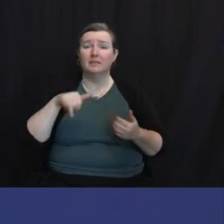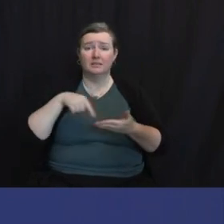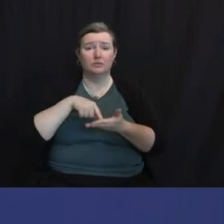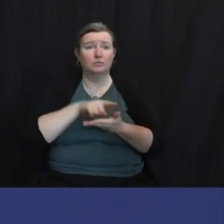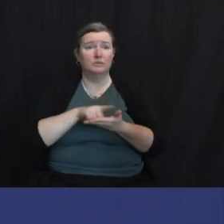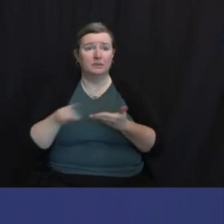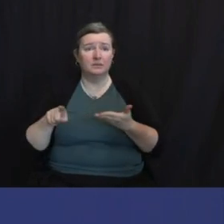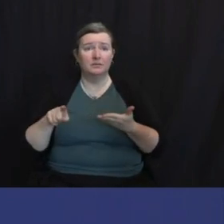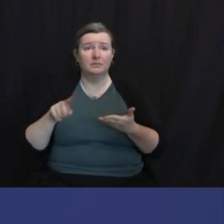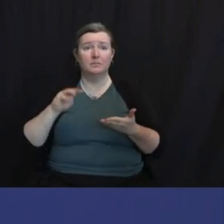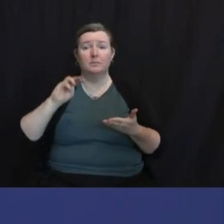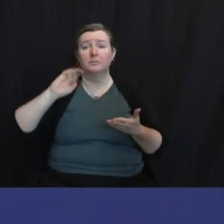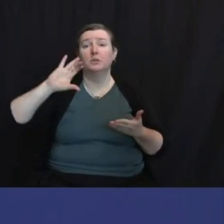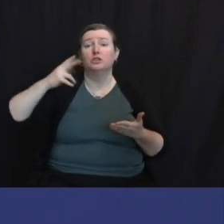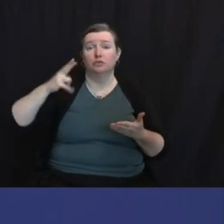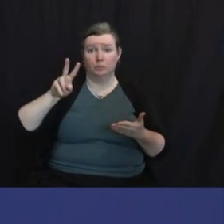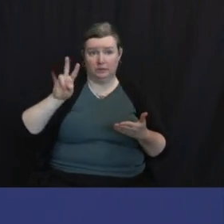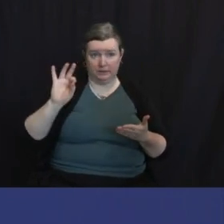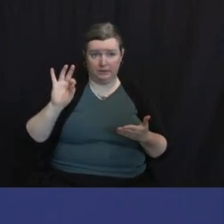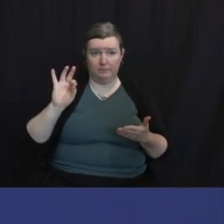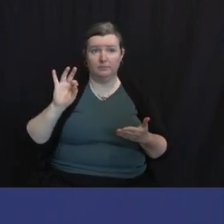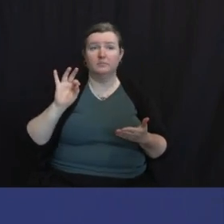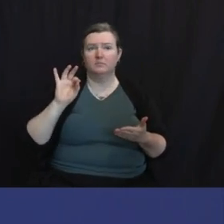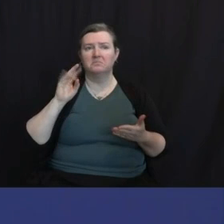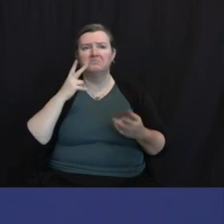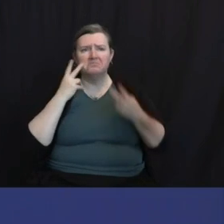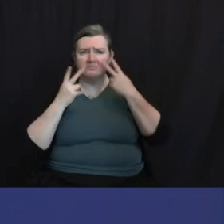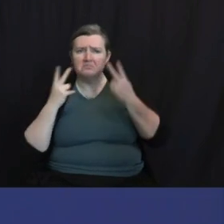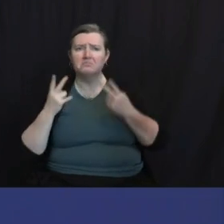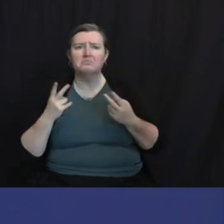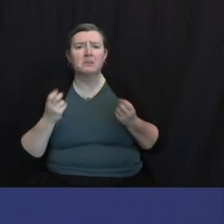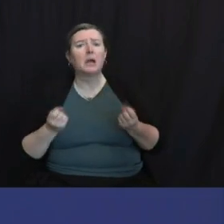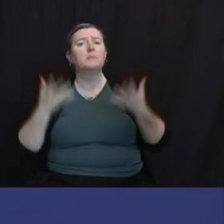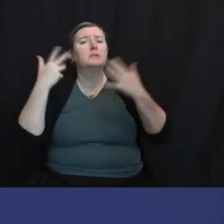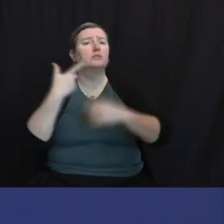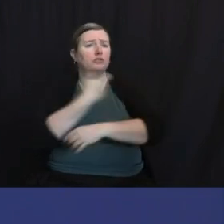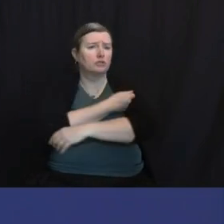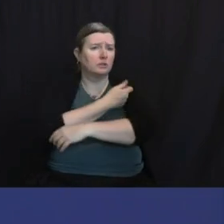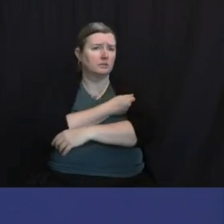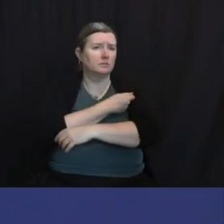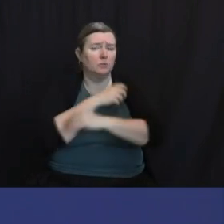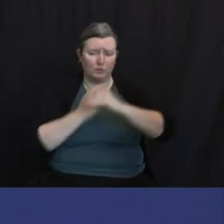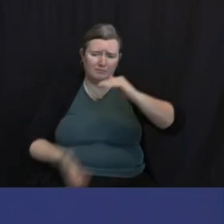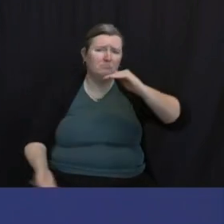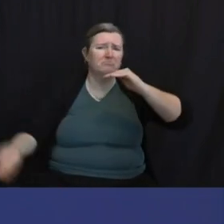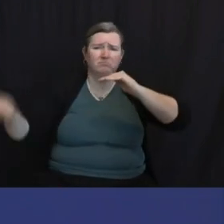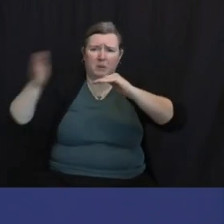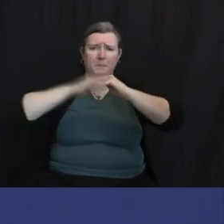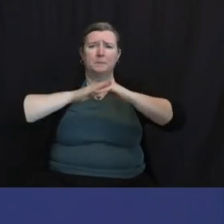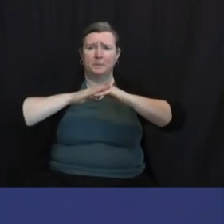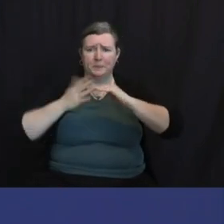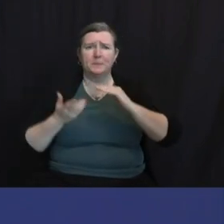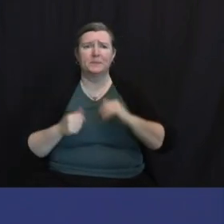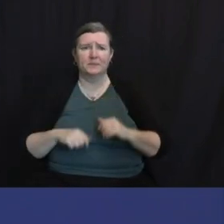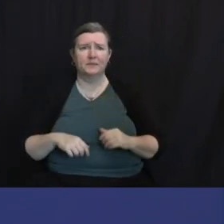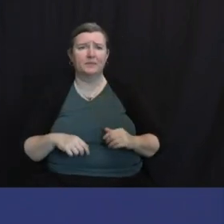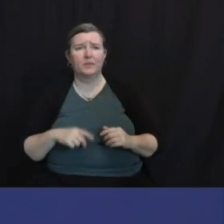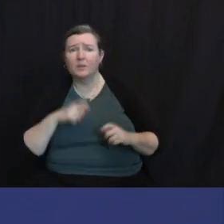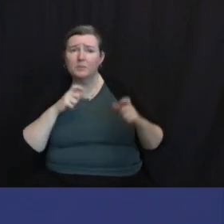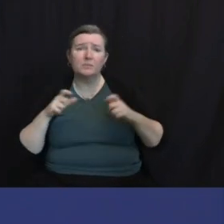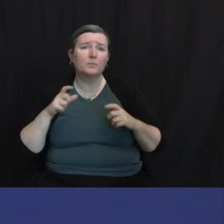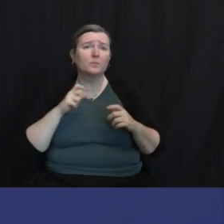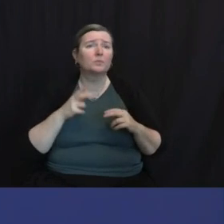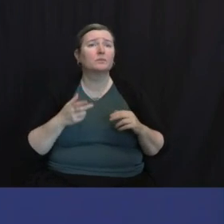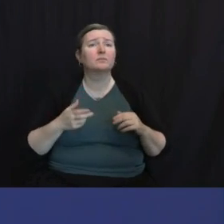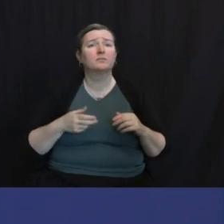see the supply dynamic change meaningfully. And so to the group of folks who are eligible in that